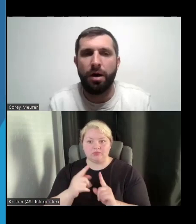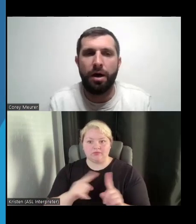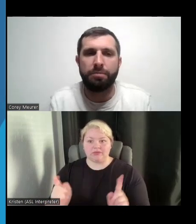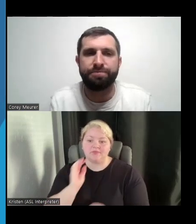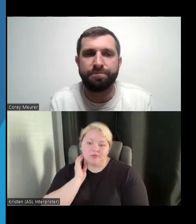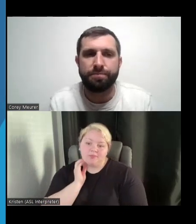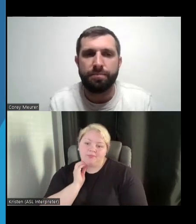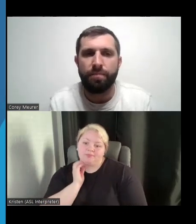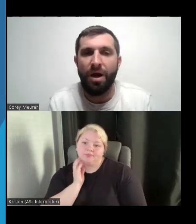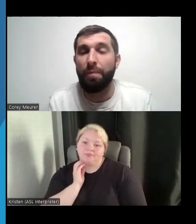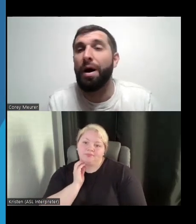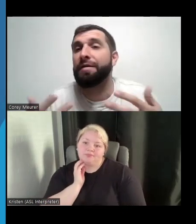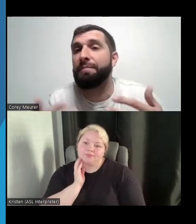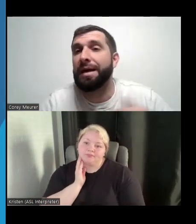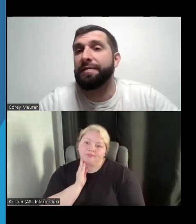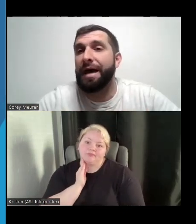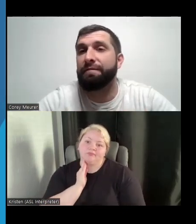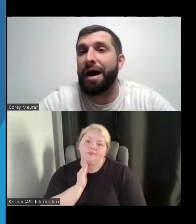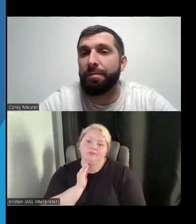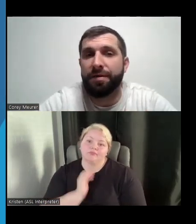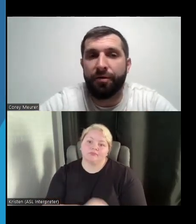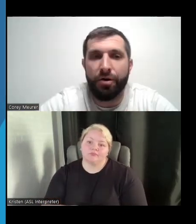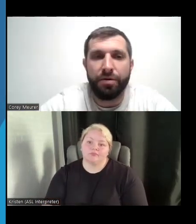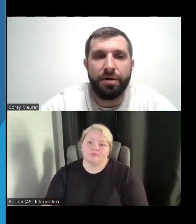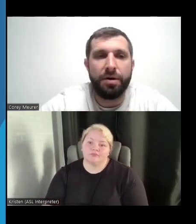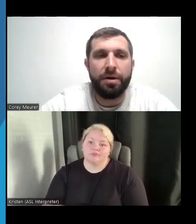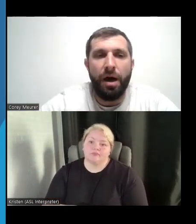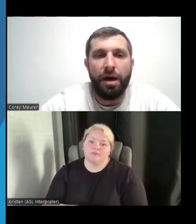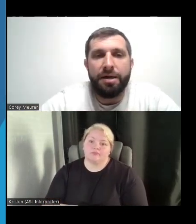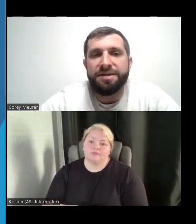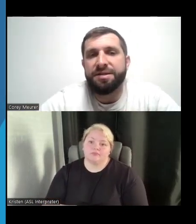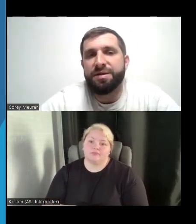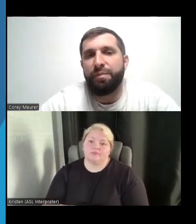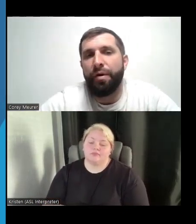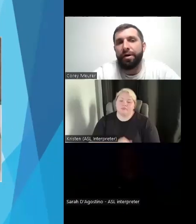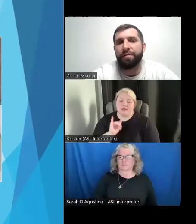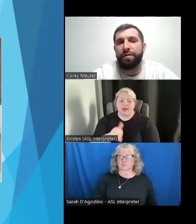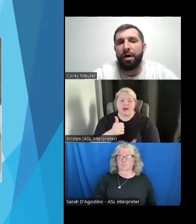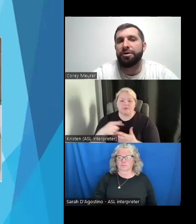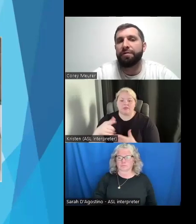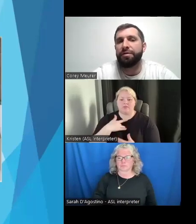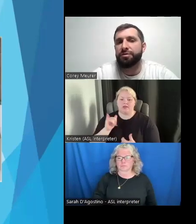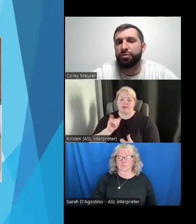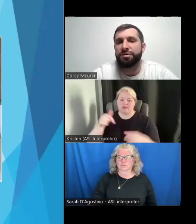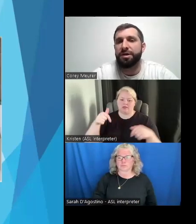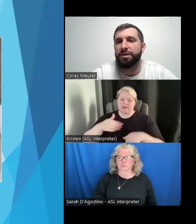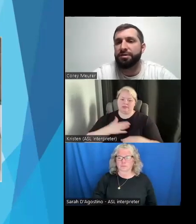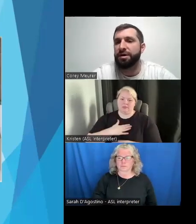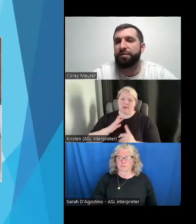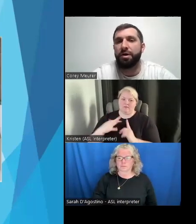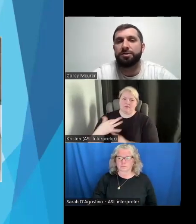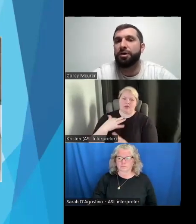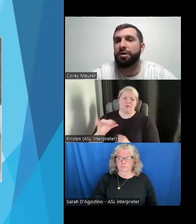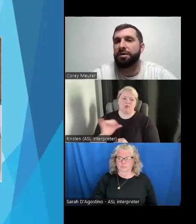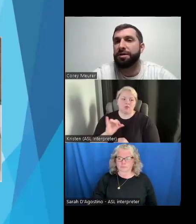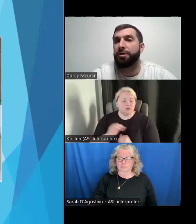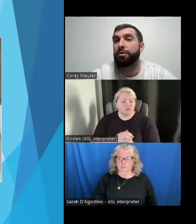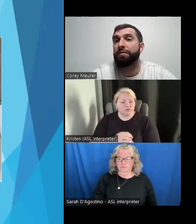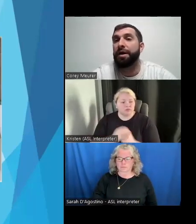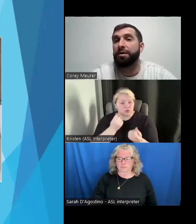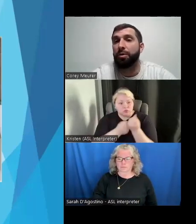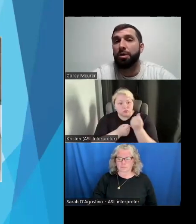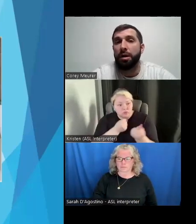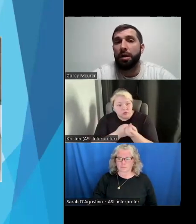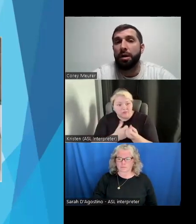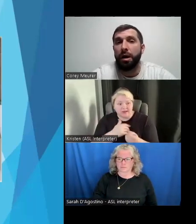or a part of making that environment their own. And is it supportive? Are there different tools, skills, different alternatives that